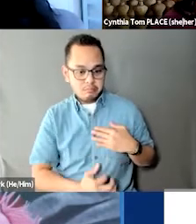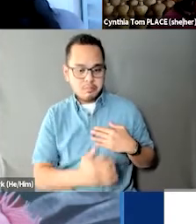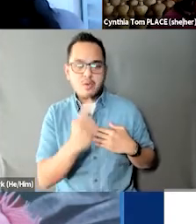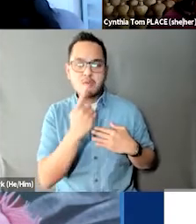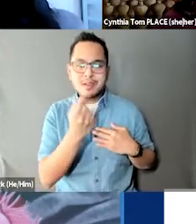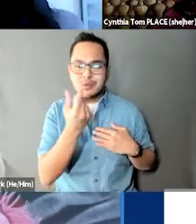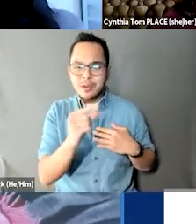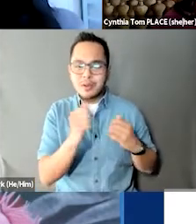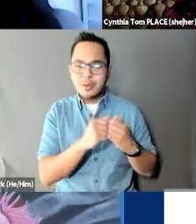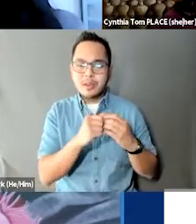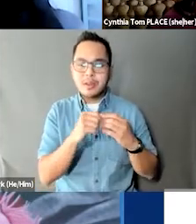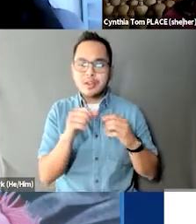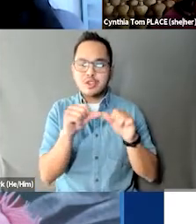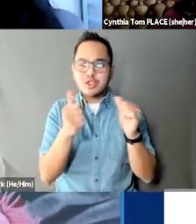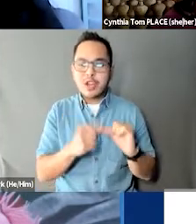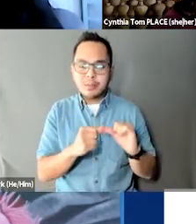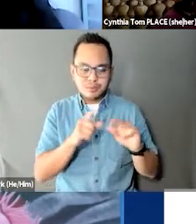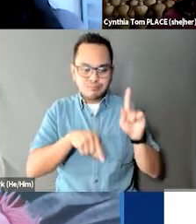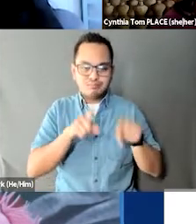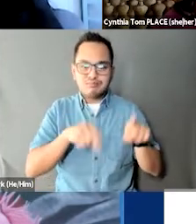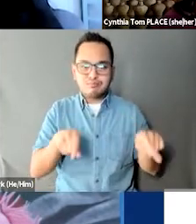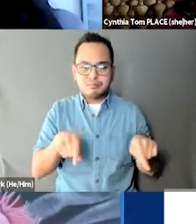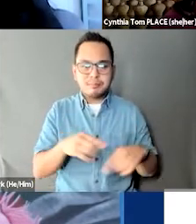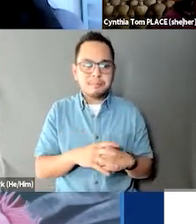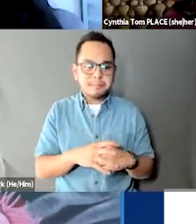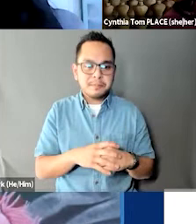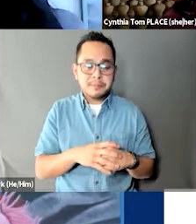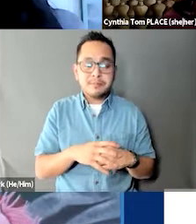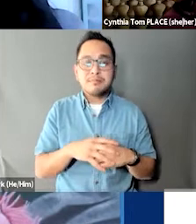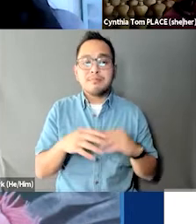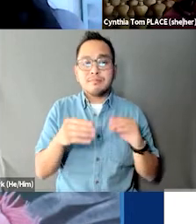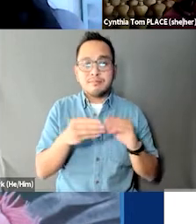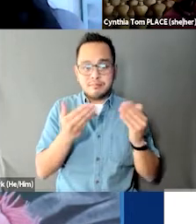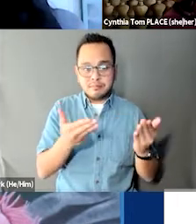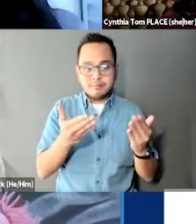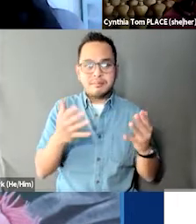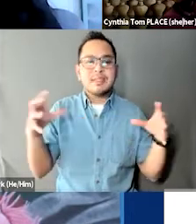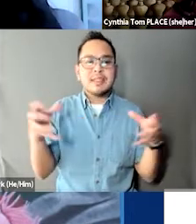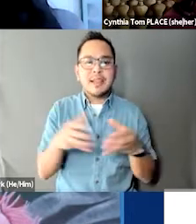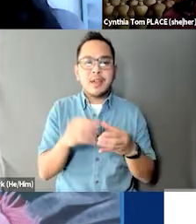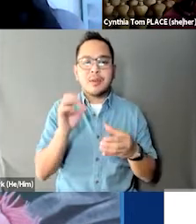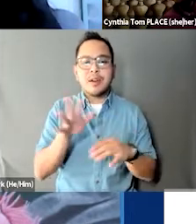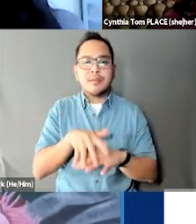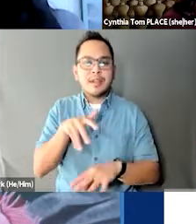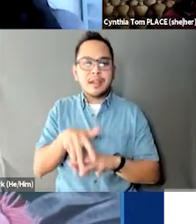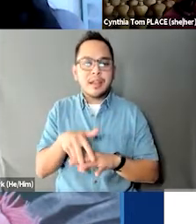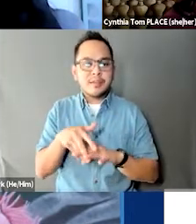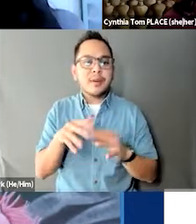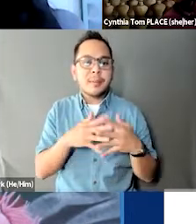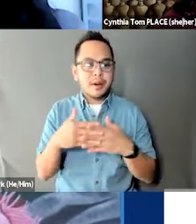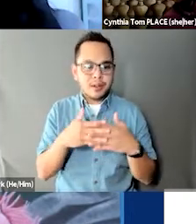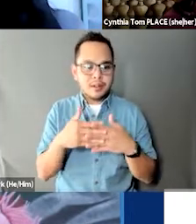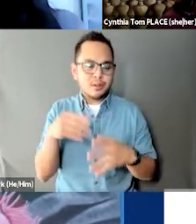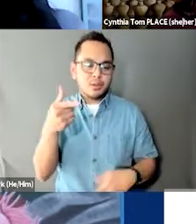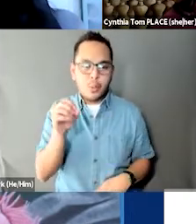with geometric stripes. So the text reads Gathering of Native Americans, or the acronym GONA, and there's a list of